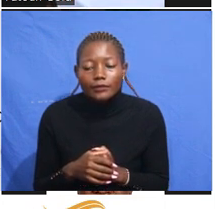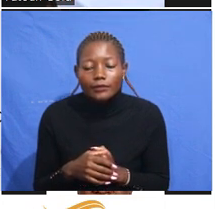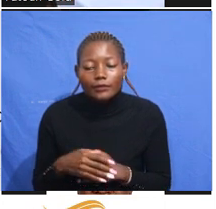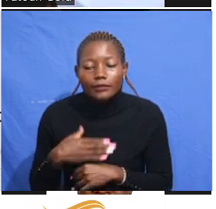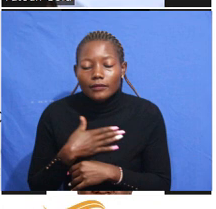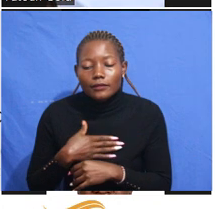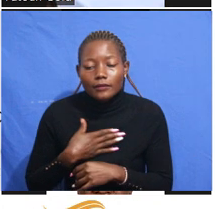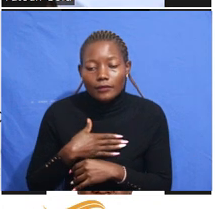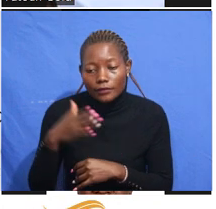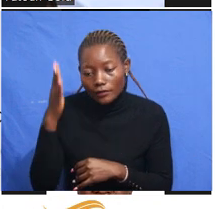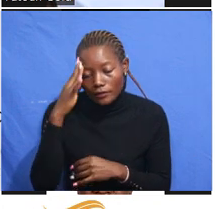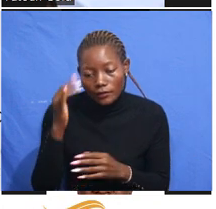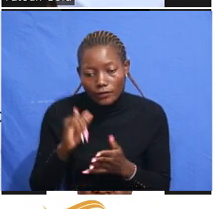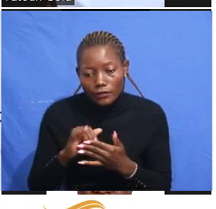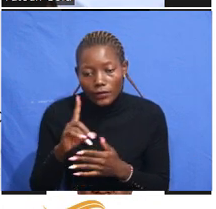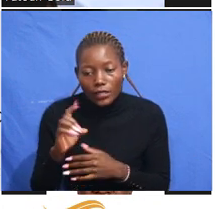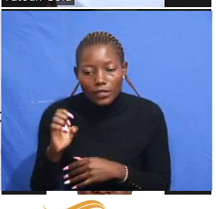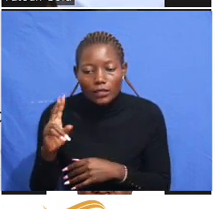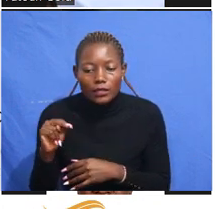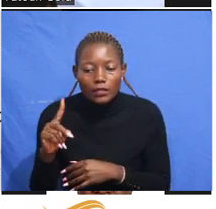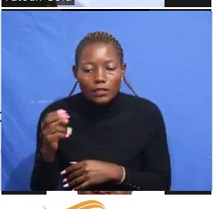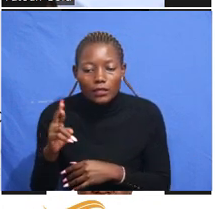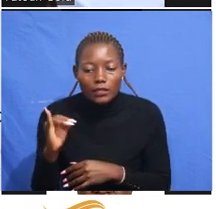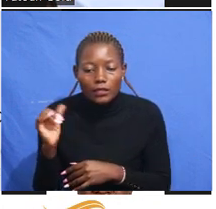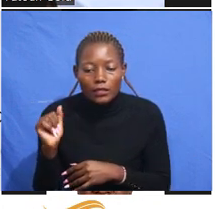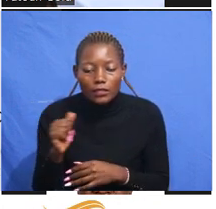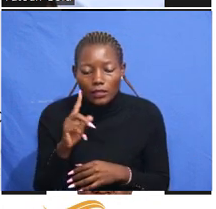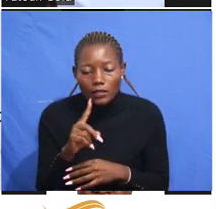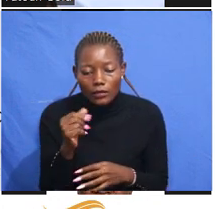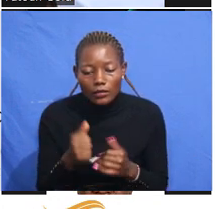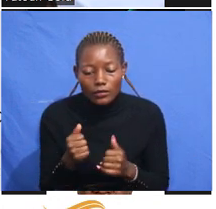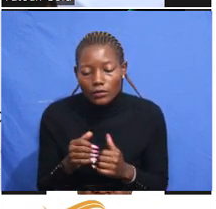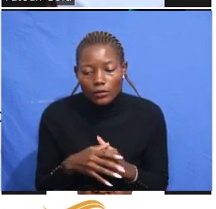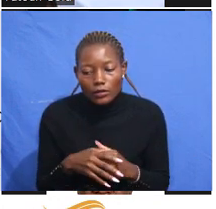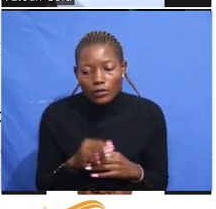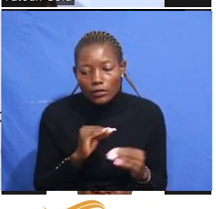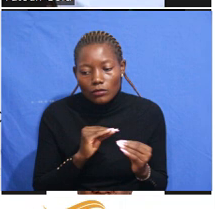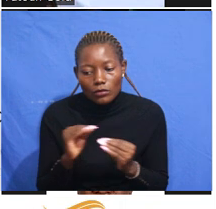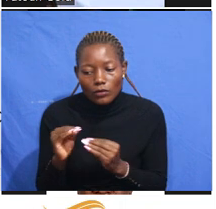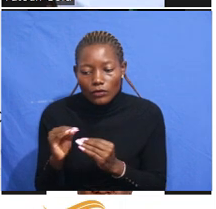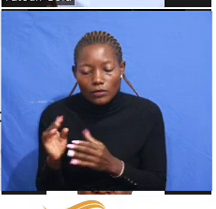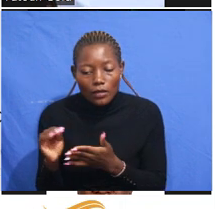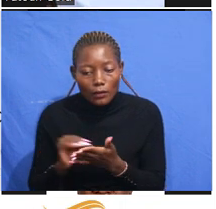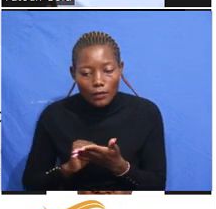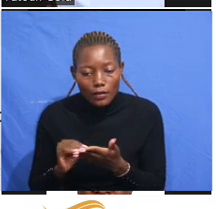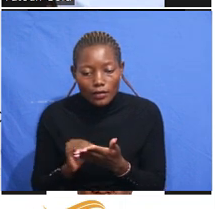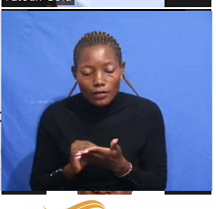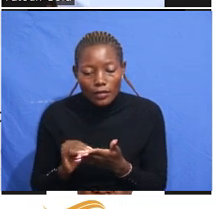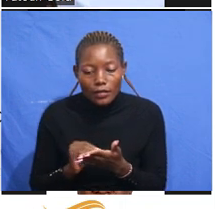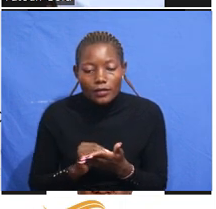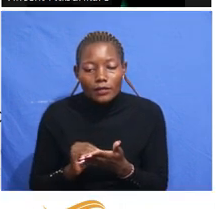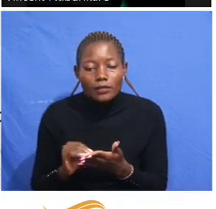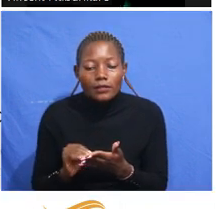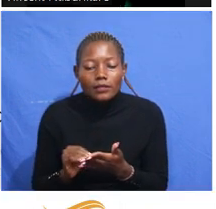Please note that dendrites are the ones that now take the message from the receptors at the